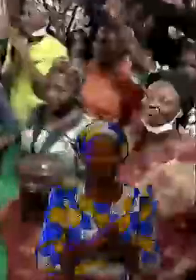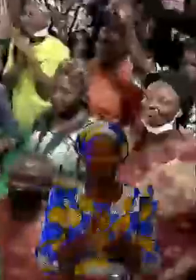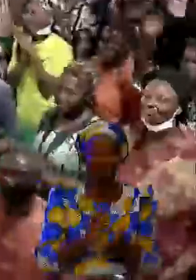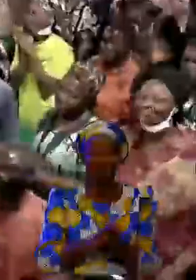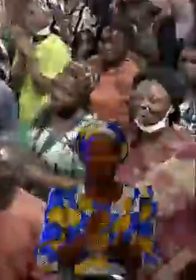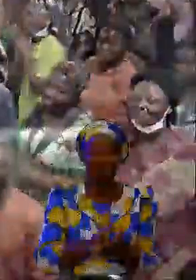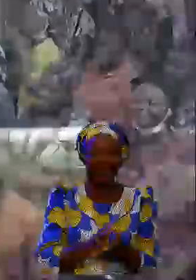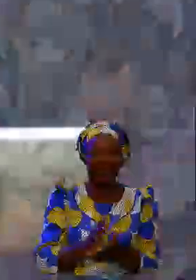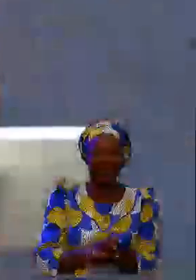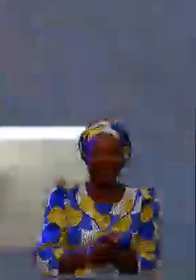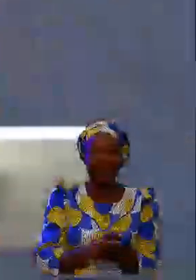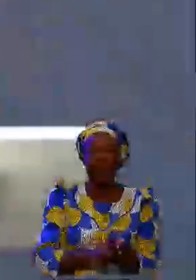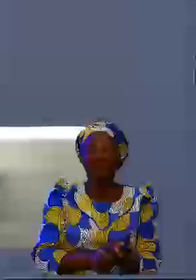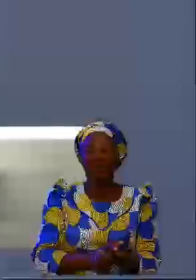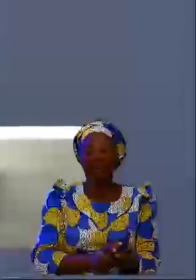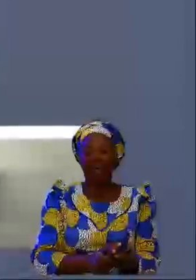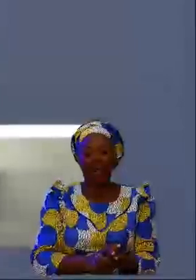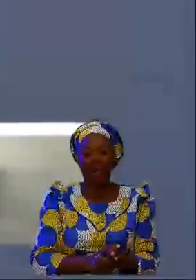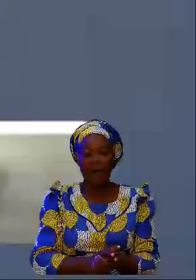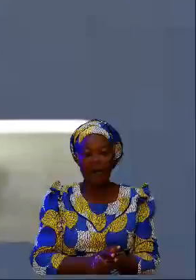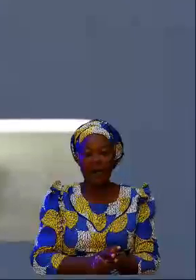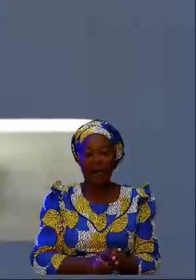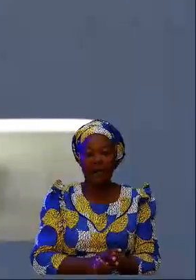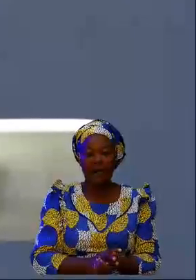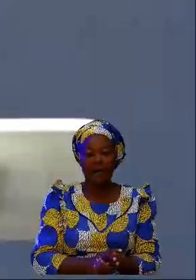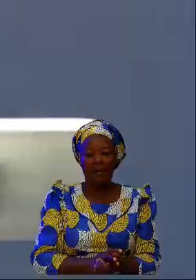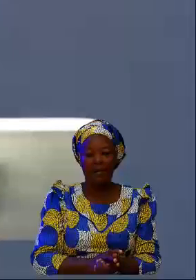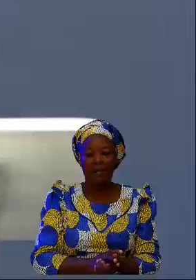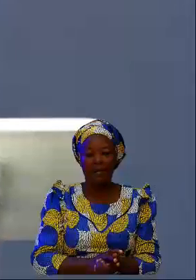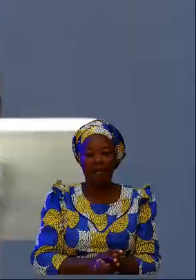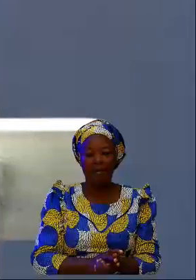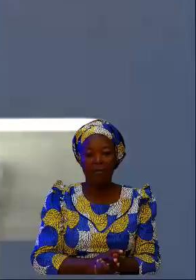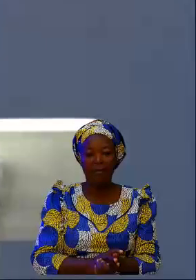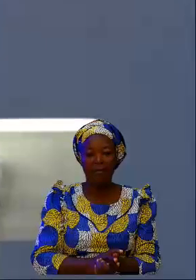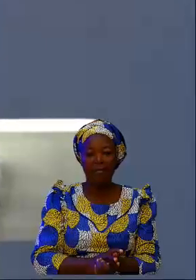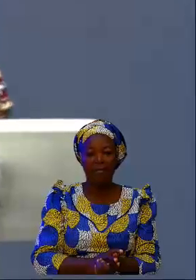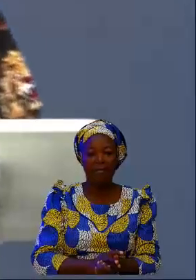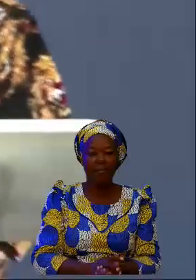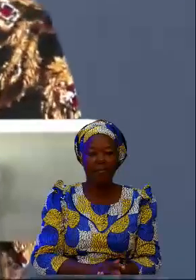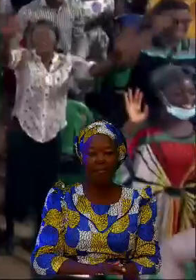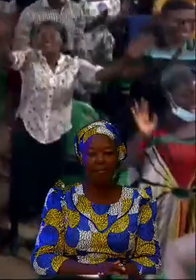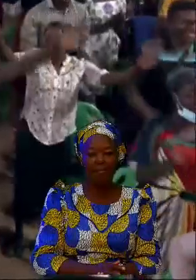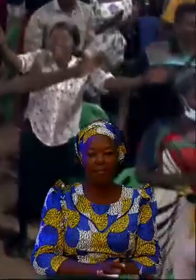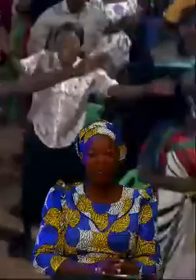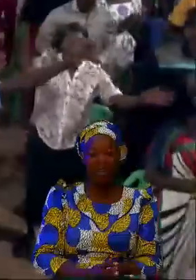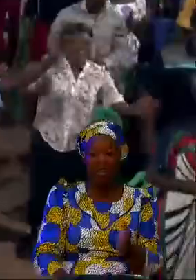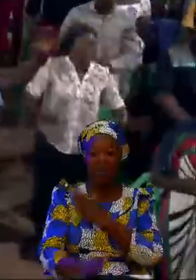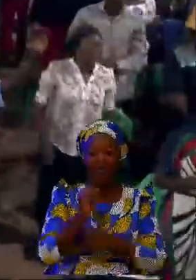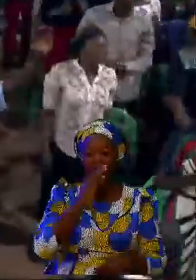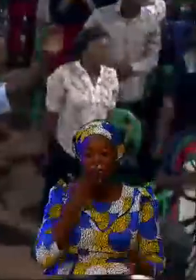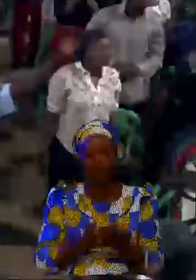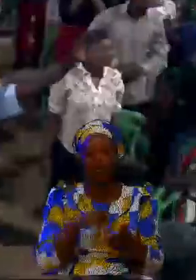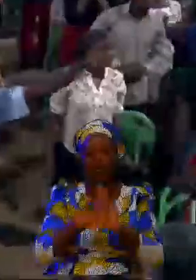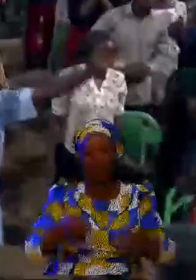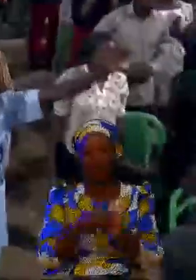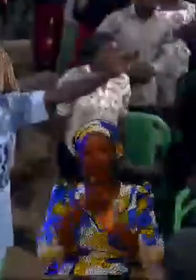To you, God is good. To your family, God is good. And